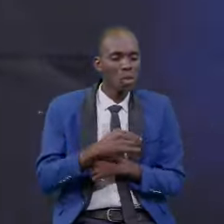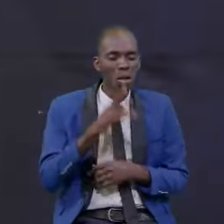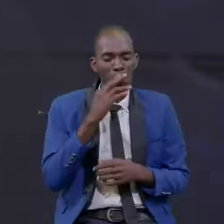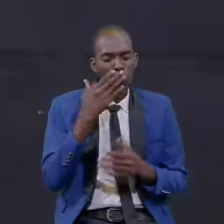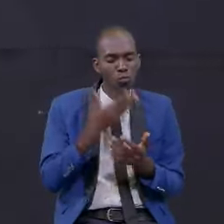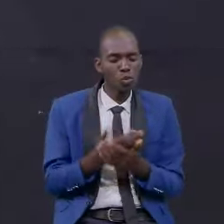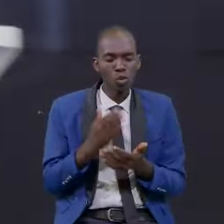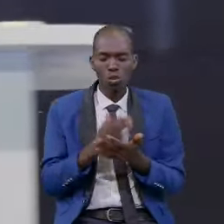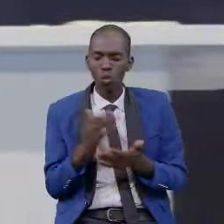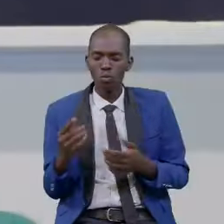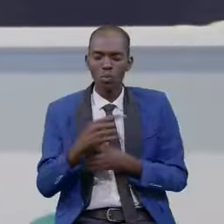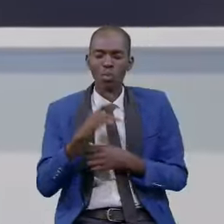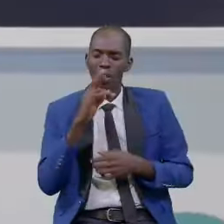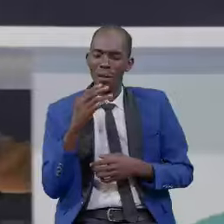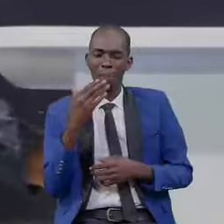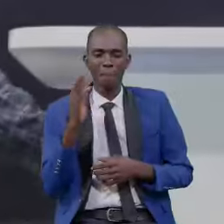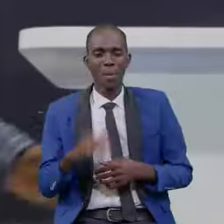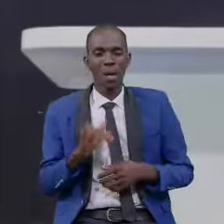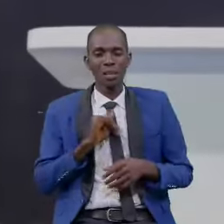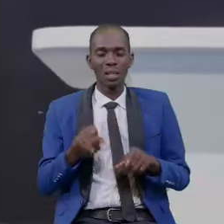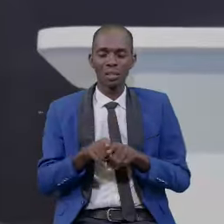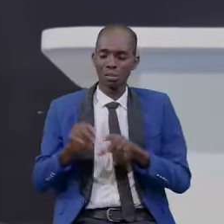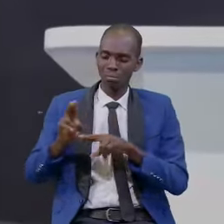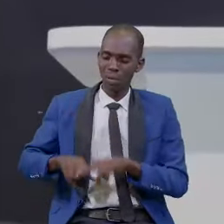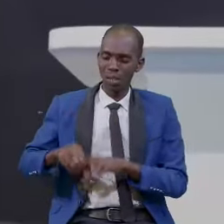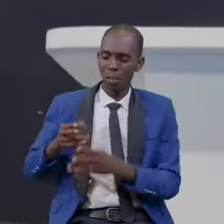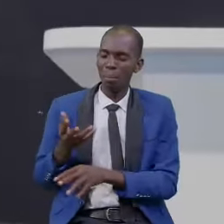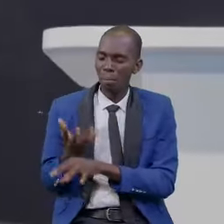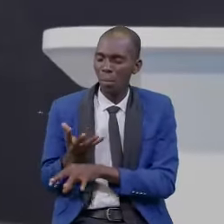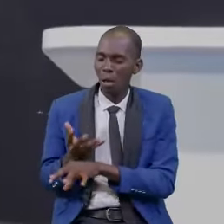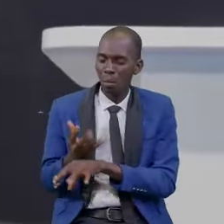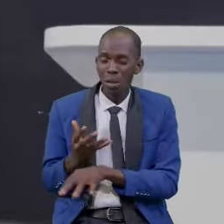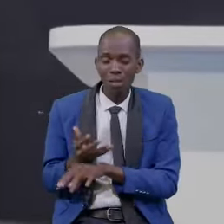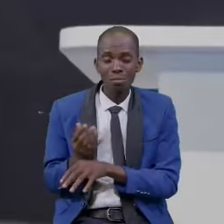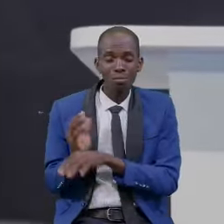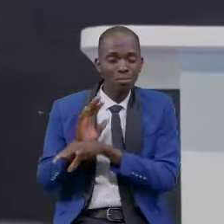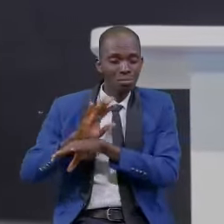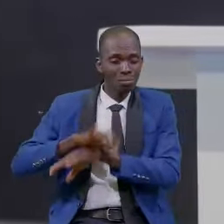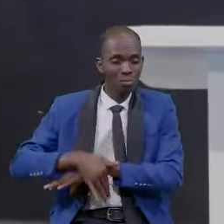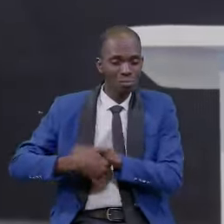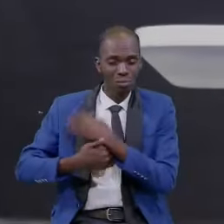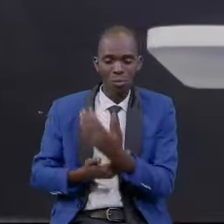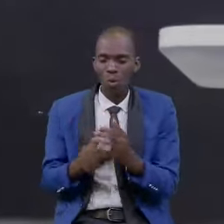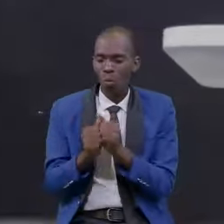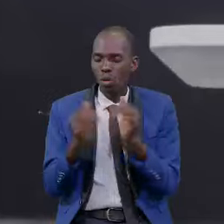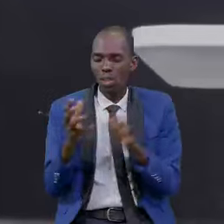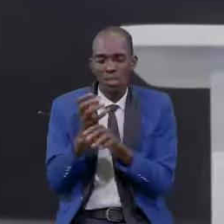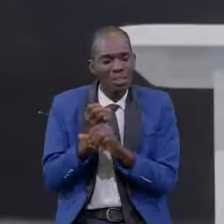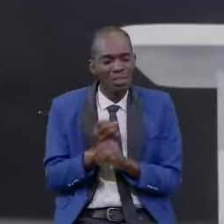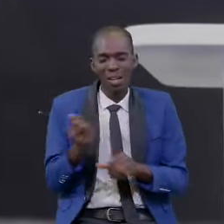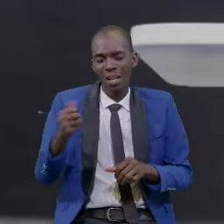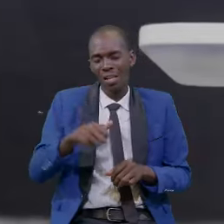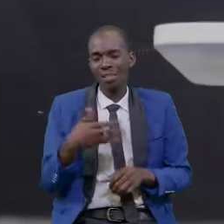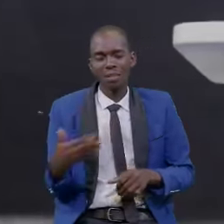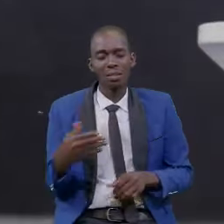sit here, begging, begging, sometimes I don't get anything. And this is my